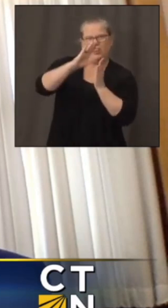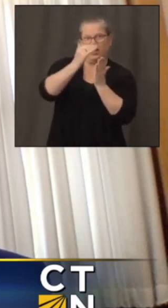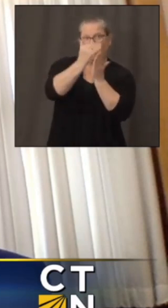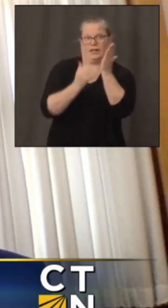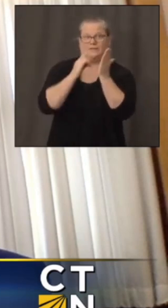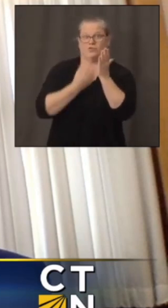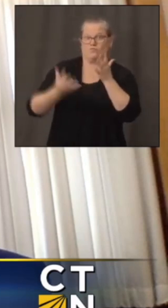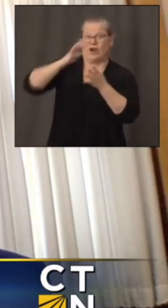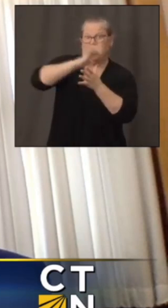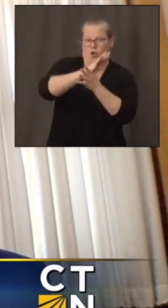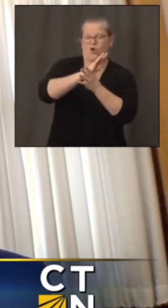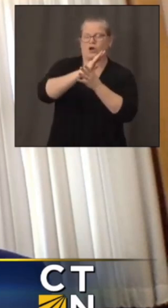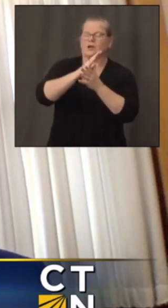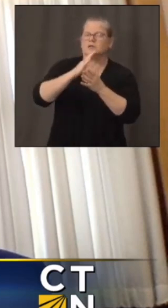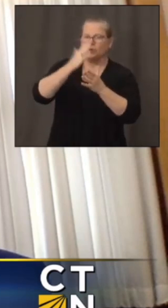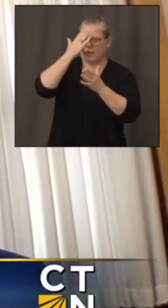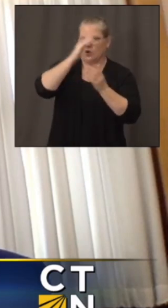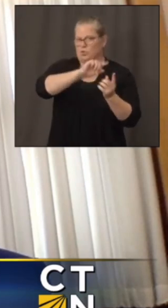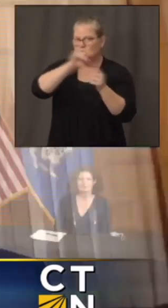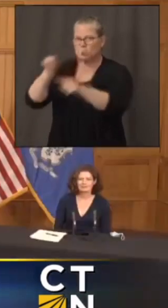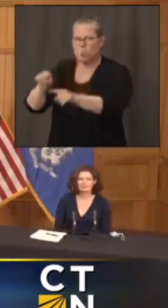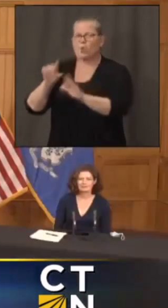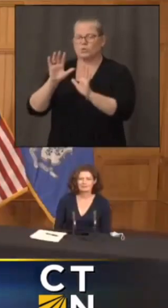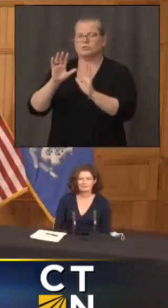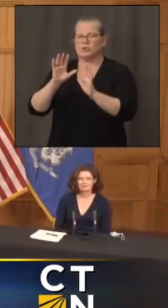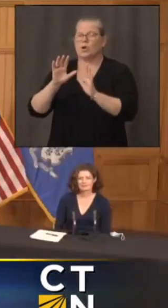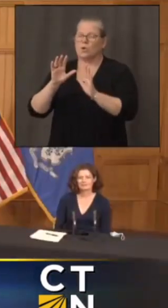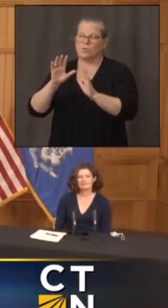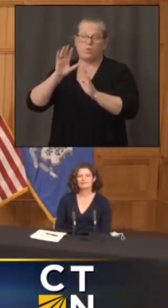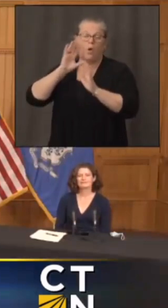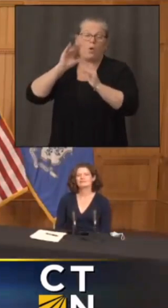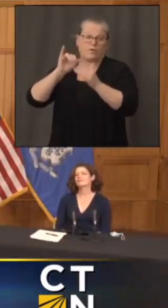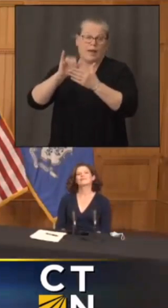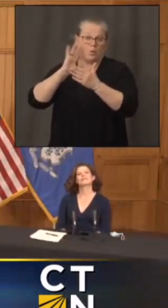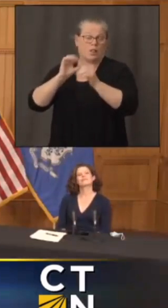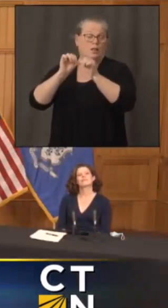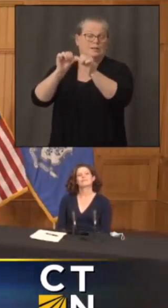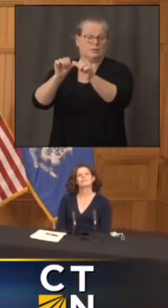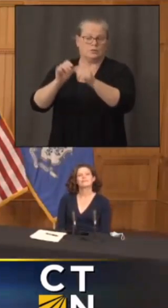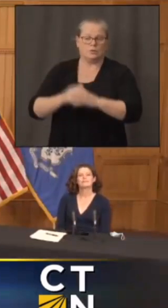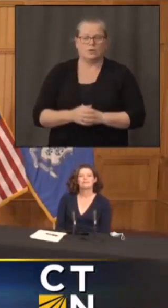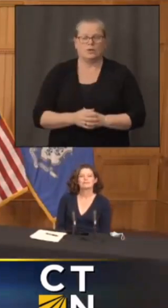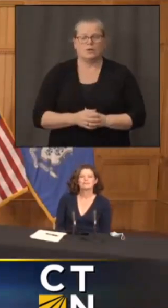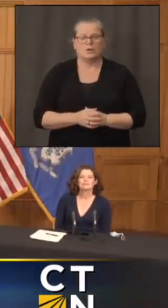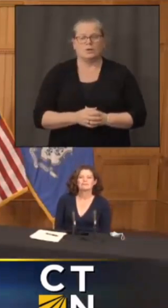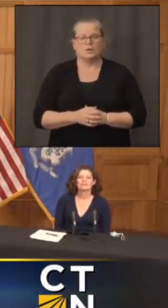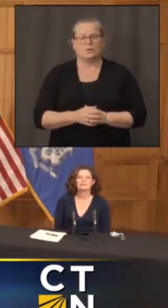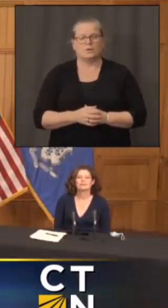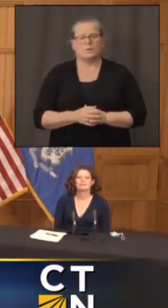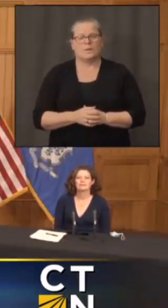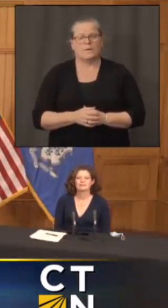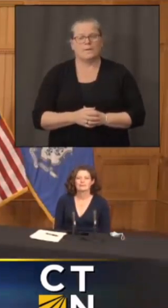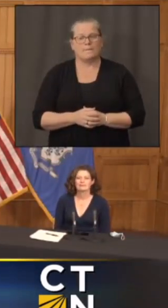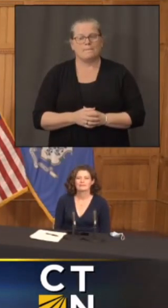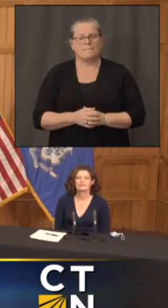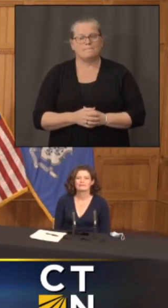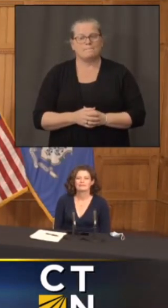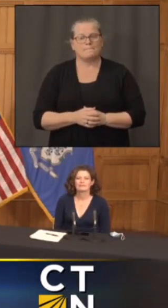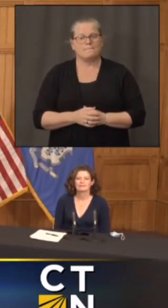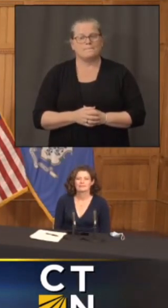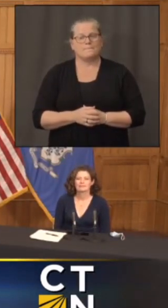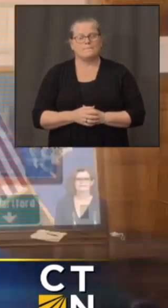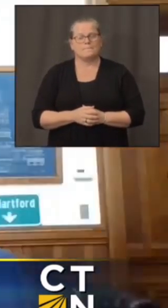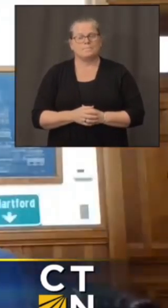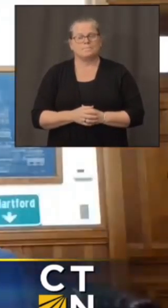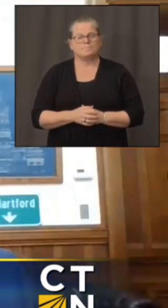is restored. And I'll add to that, we also have other state facilities that are running on backup